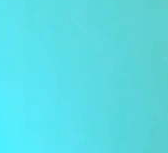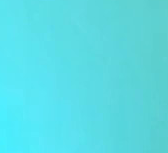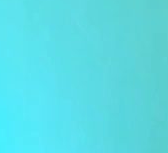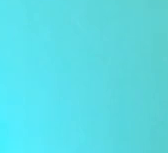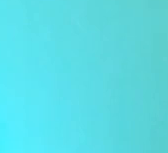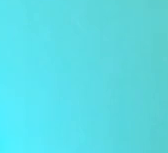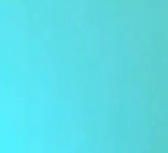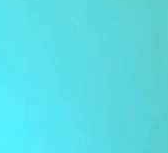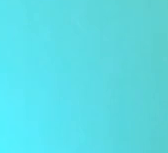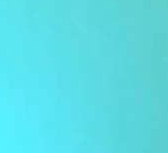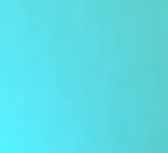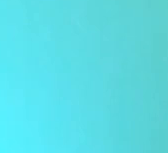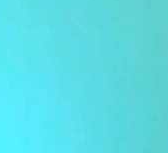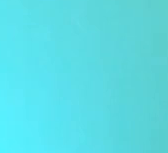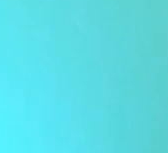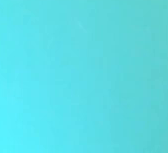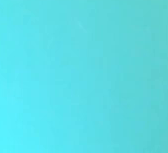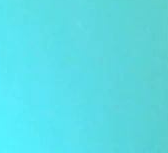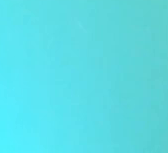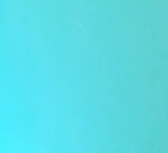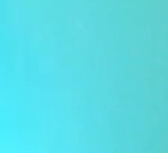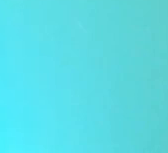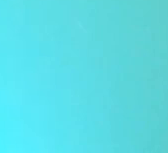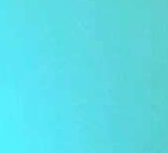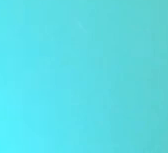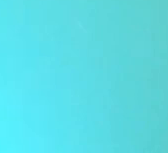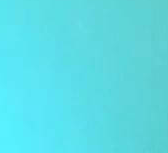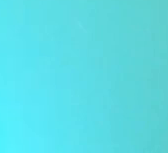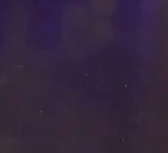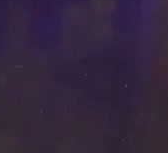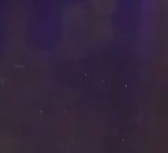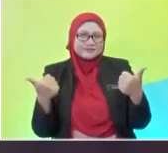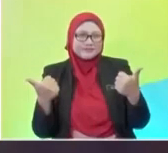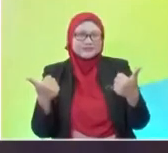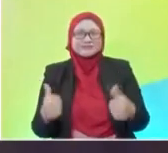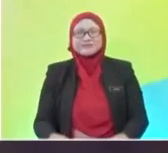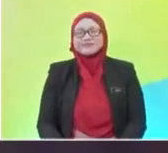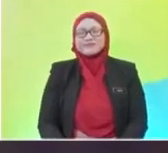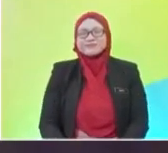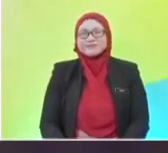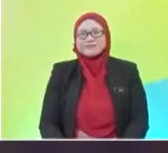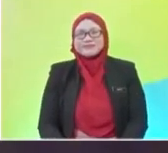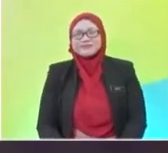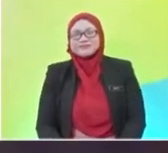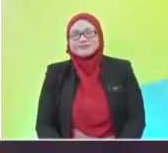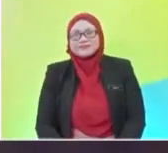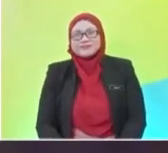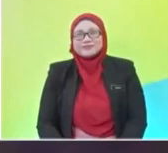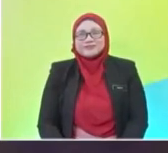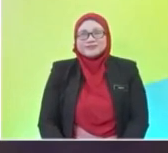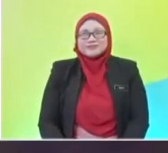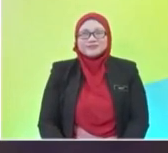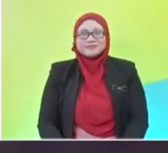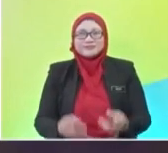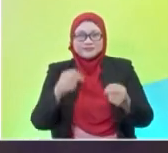right. Hi, Miss Kenanga. How are you? Hi, I'm fine. Thank you, Chris. Okay, we are safe. We are safe from the floods. Yes, we are safe now. I'm just very curious,